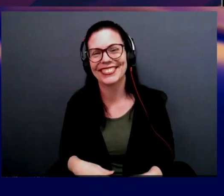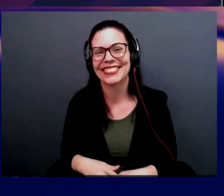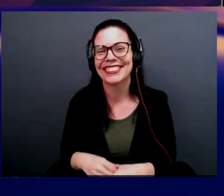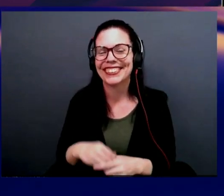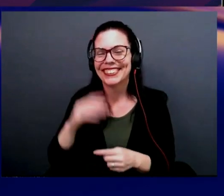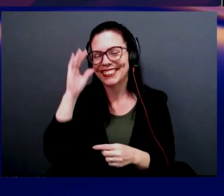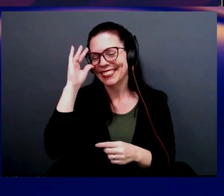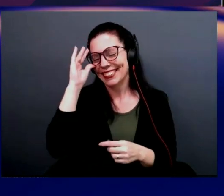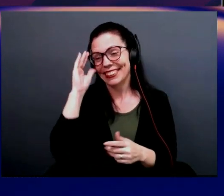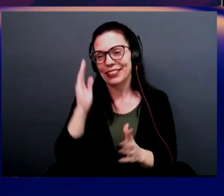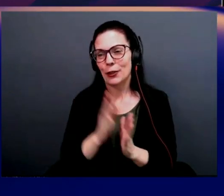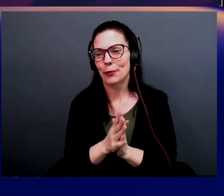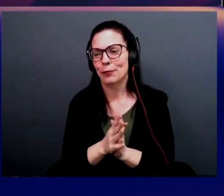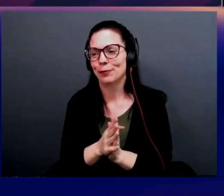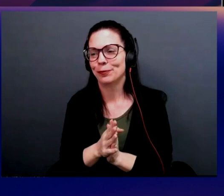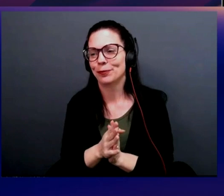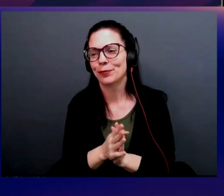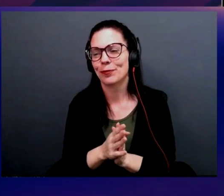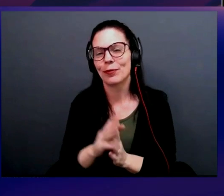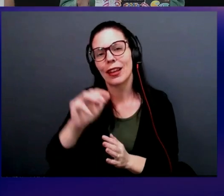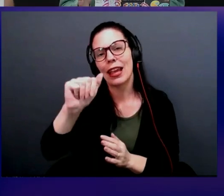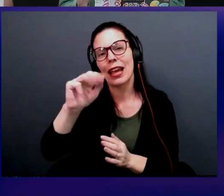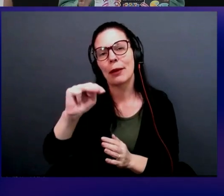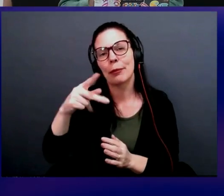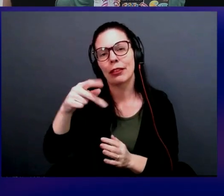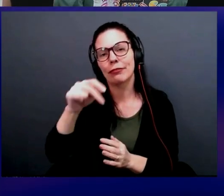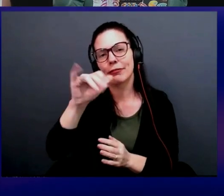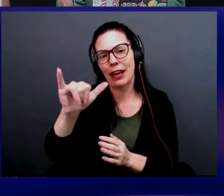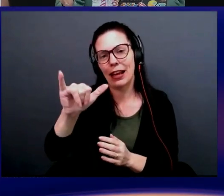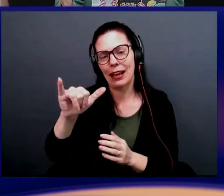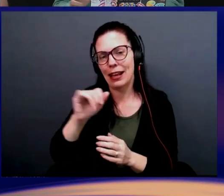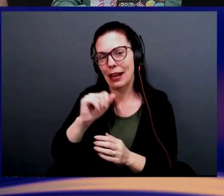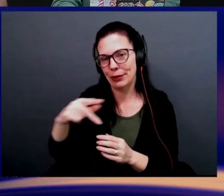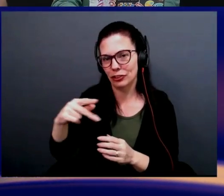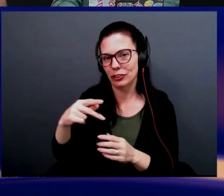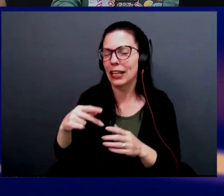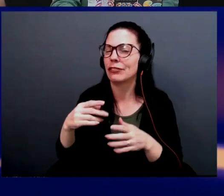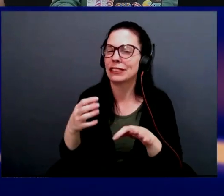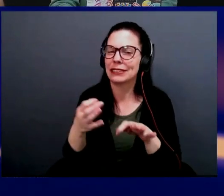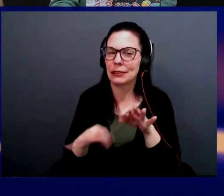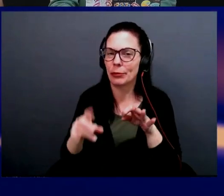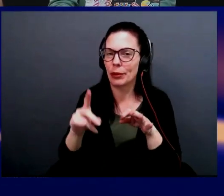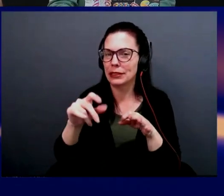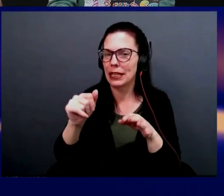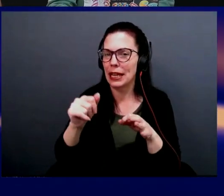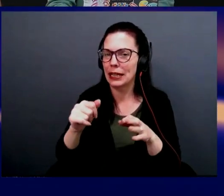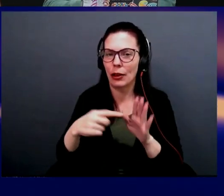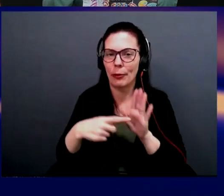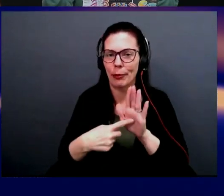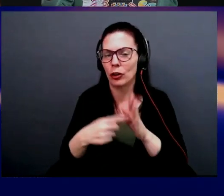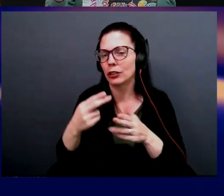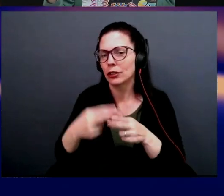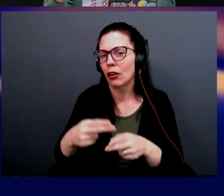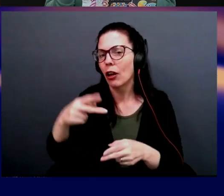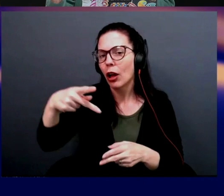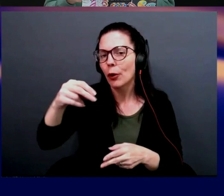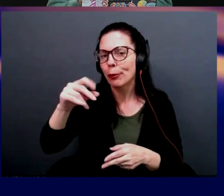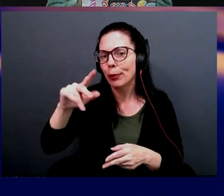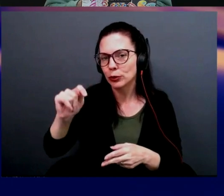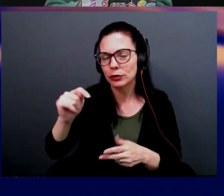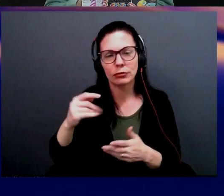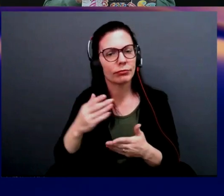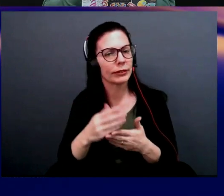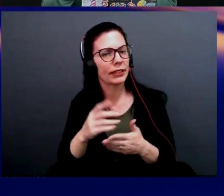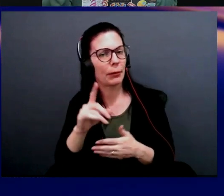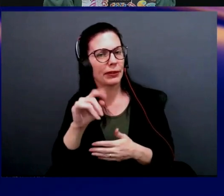this Amplify application. I have a very simple data model called a post, and I already have some data that I added